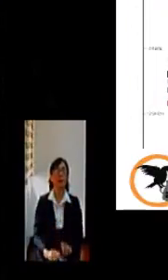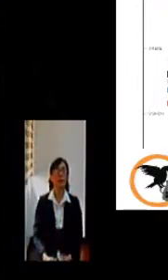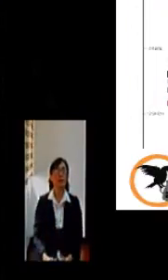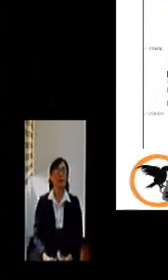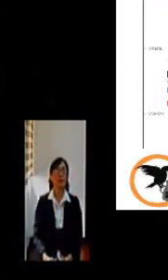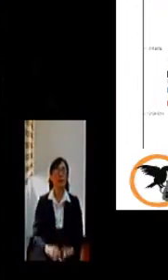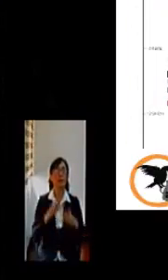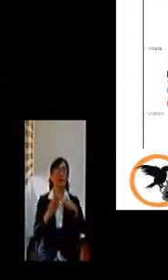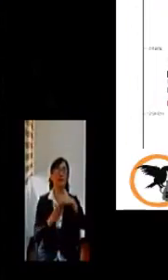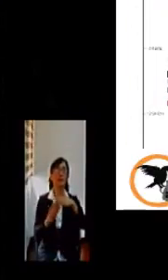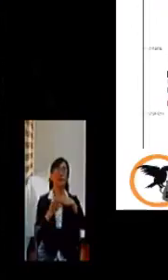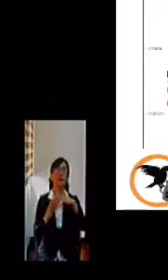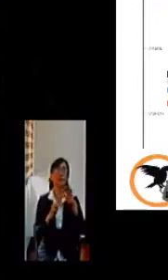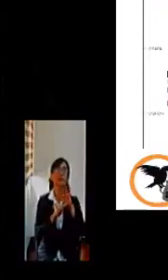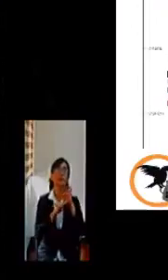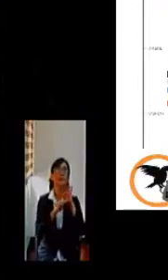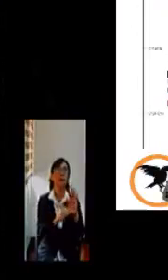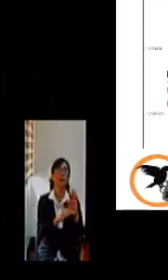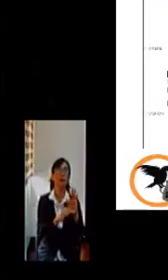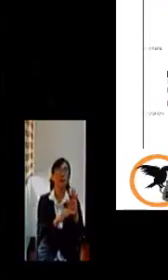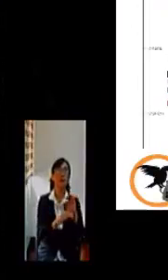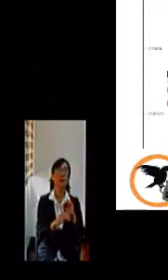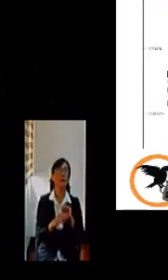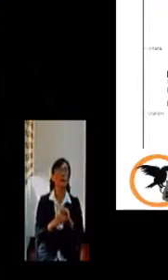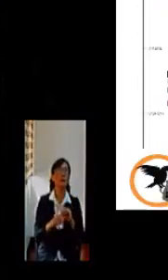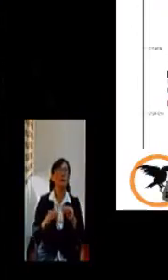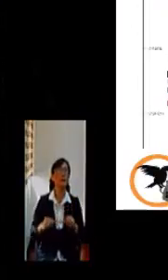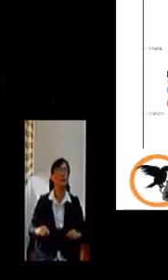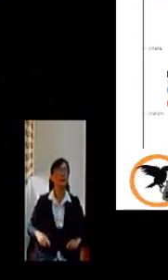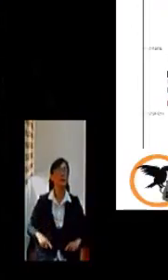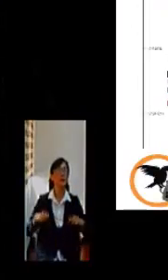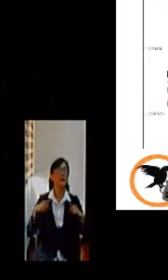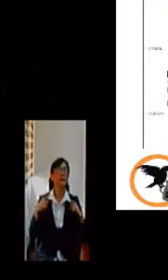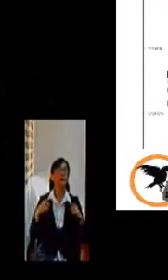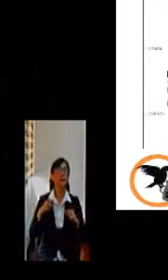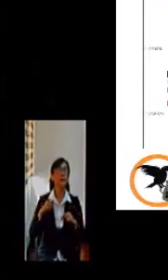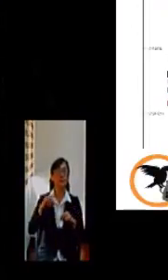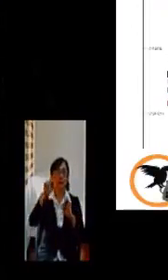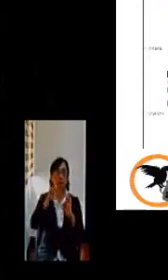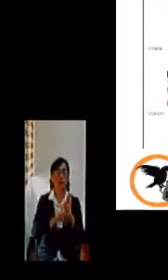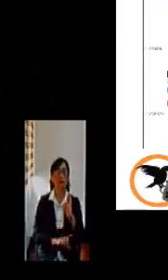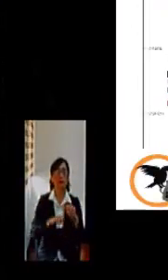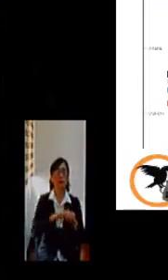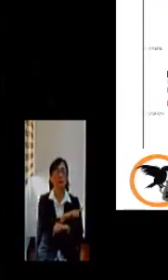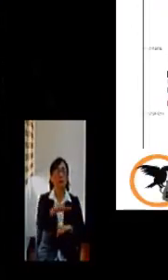Based on our modeling, like the Tandikan, this is a lowland species.